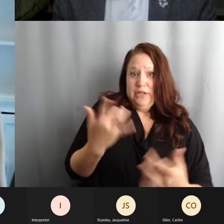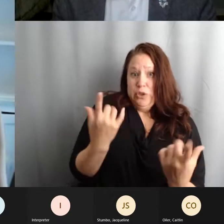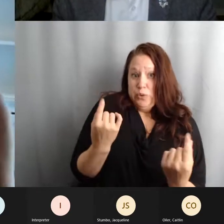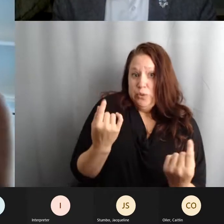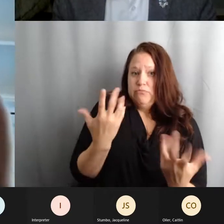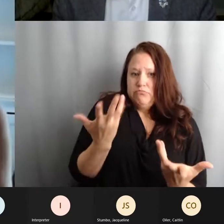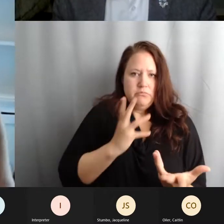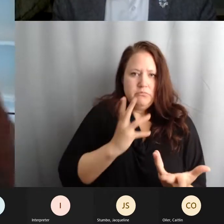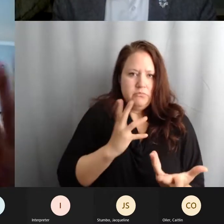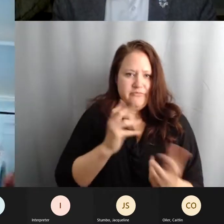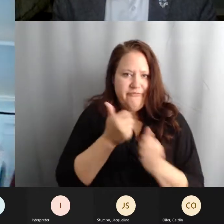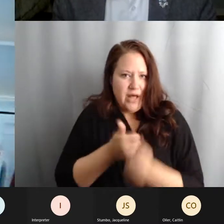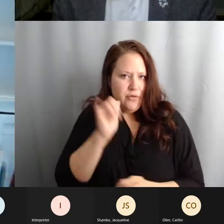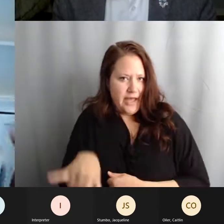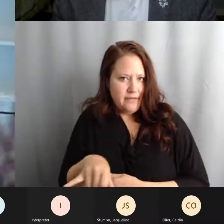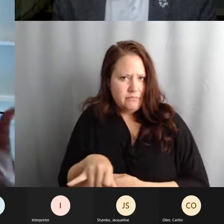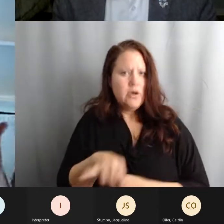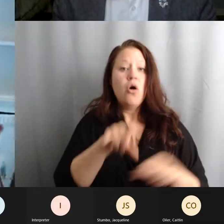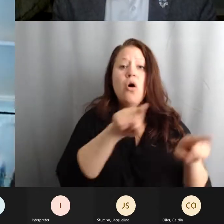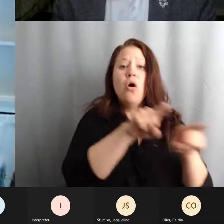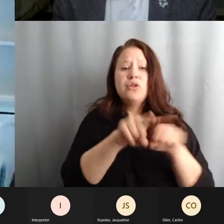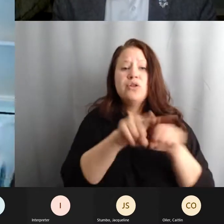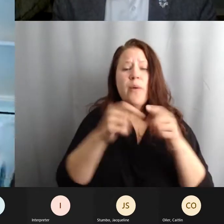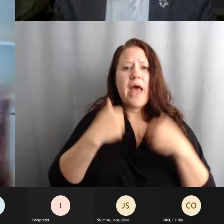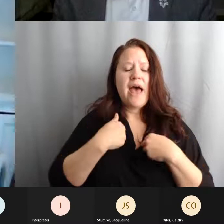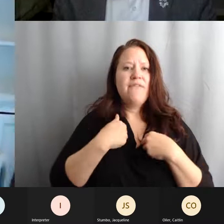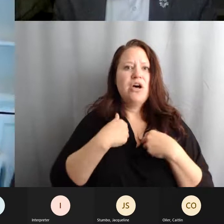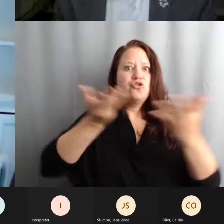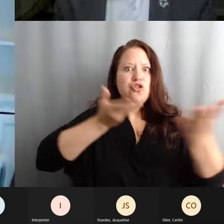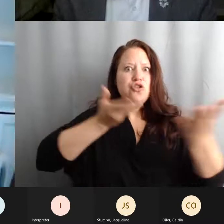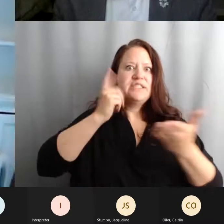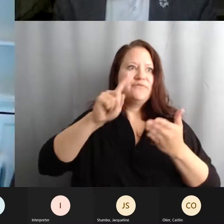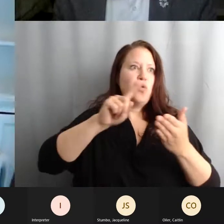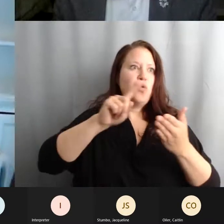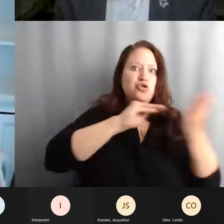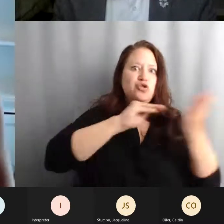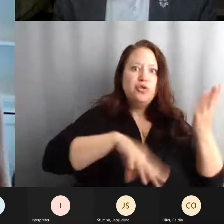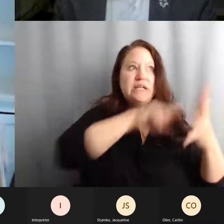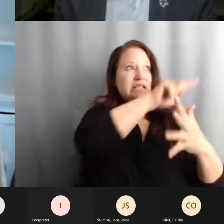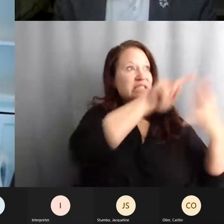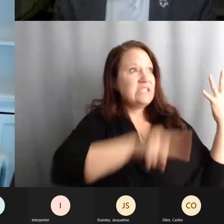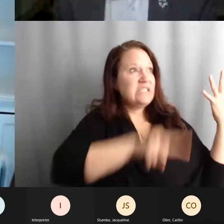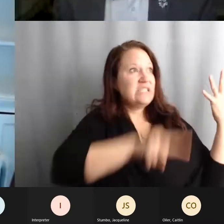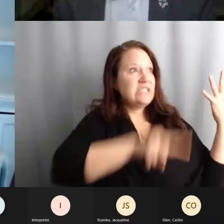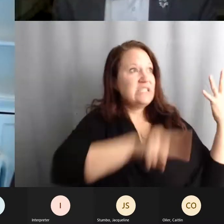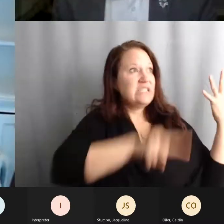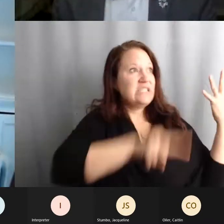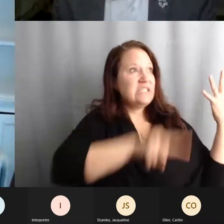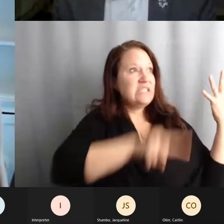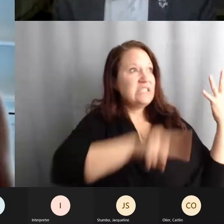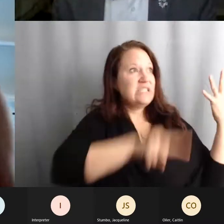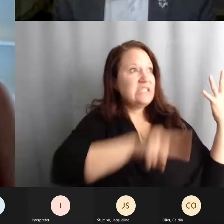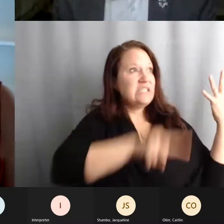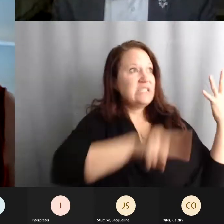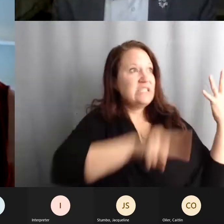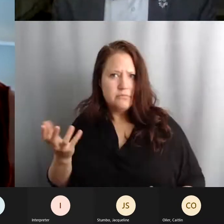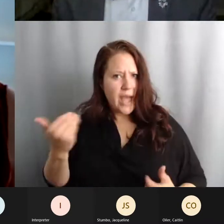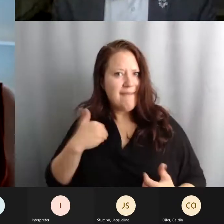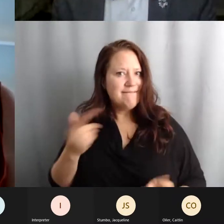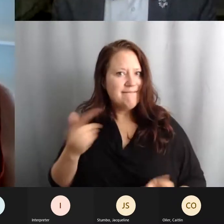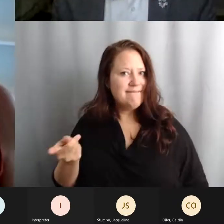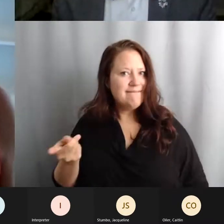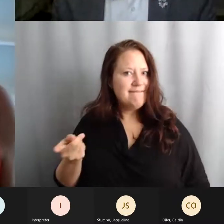people asked, or somebody noted that we have all these services for students and none for faculty, staff. And actually that's not true. Our services are for